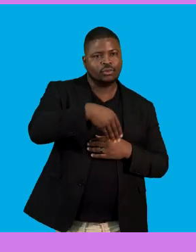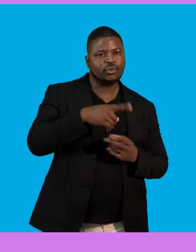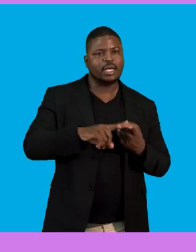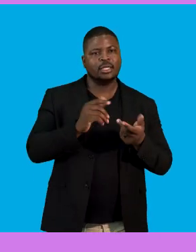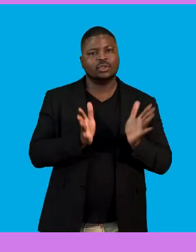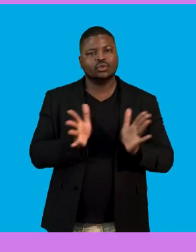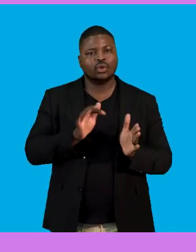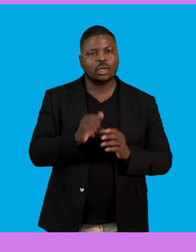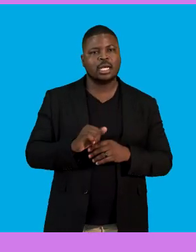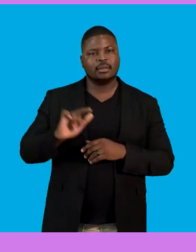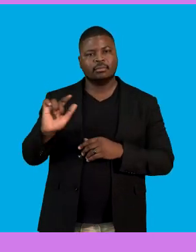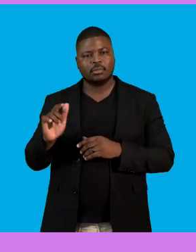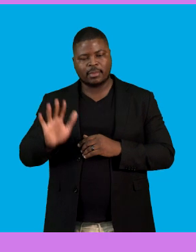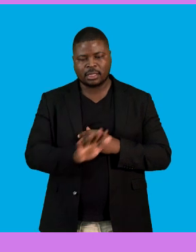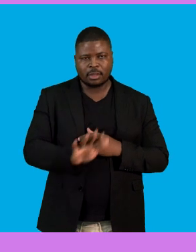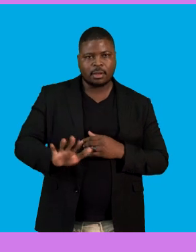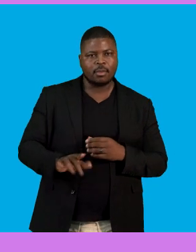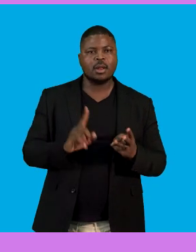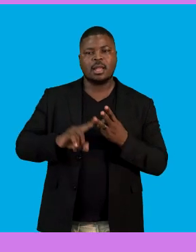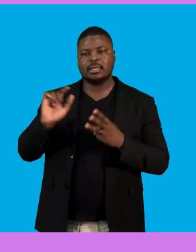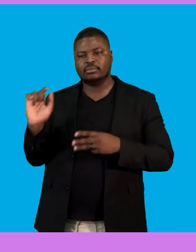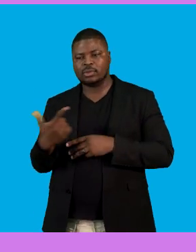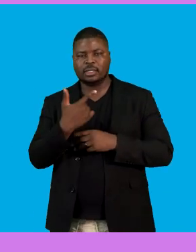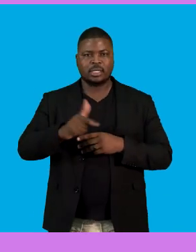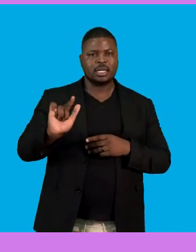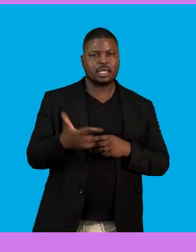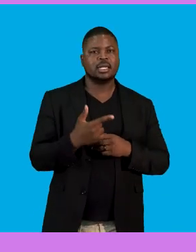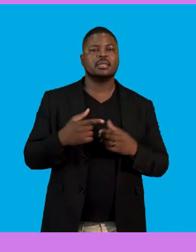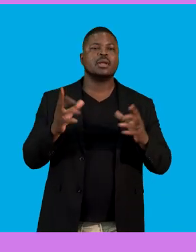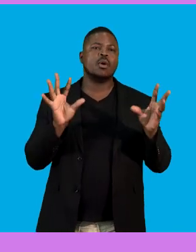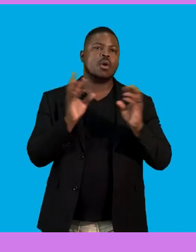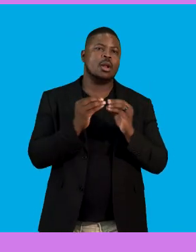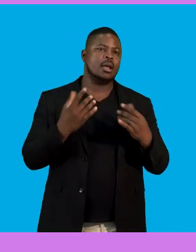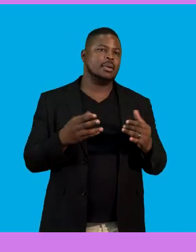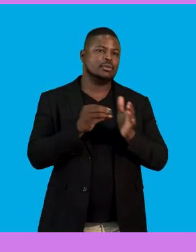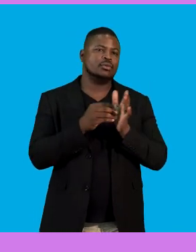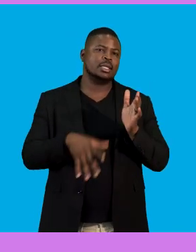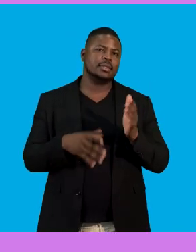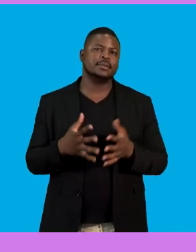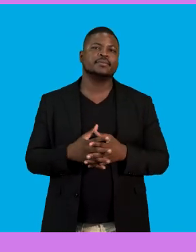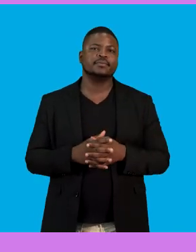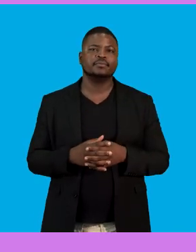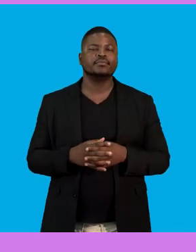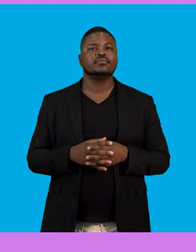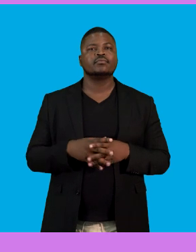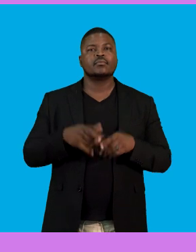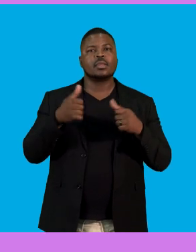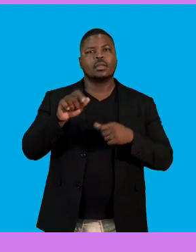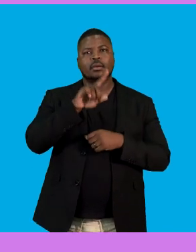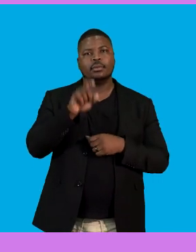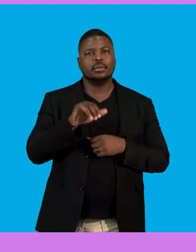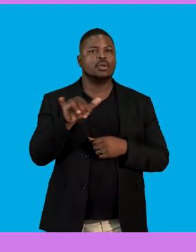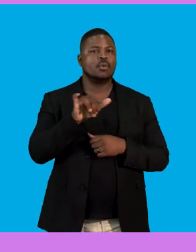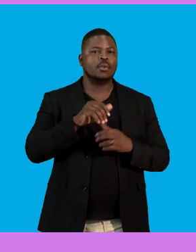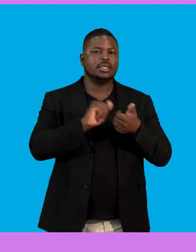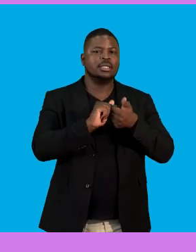the soccer, the basketball, and the tennis. So we've got 4 sports code in total. Then the next question says,